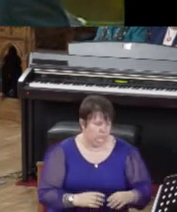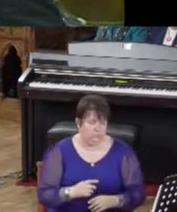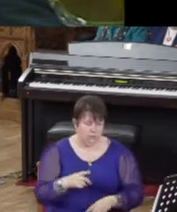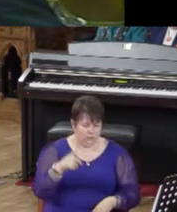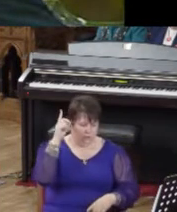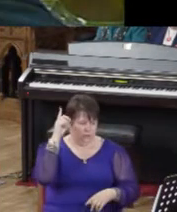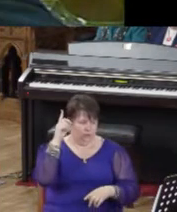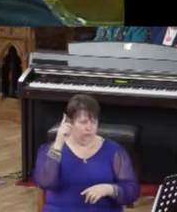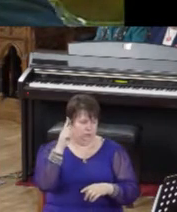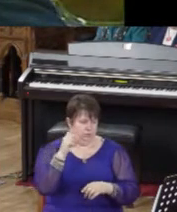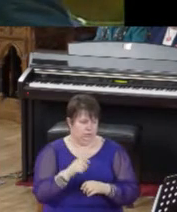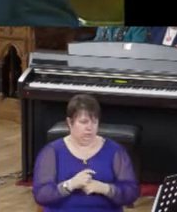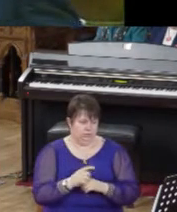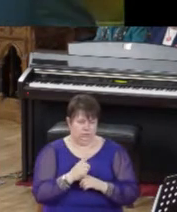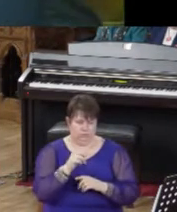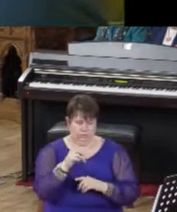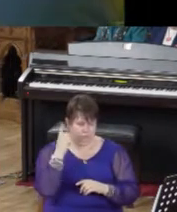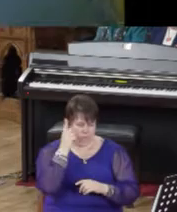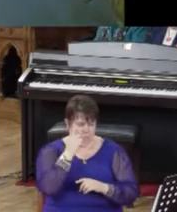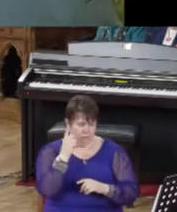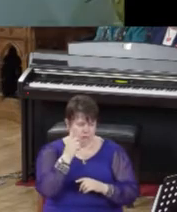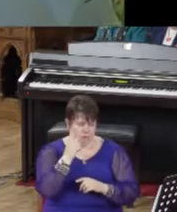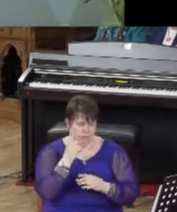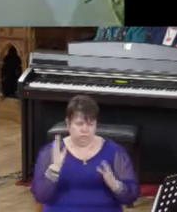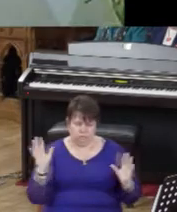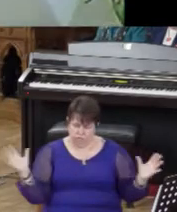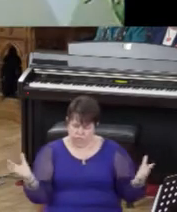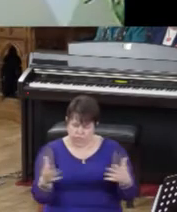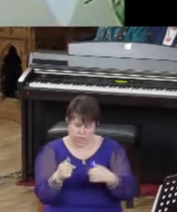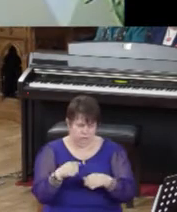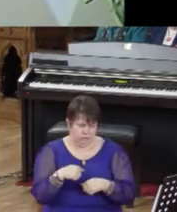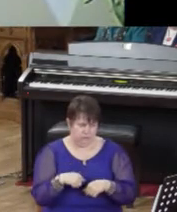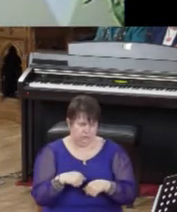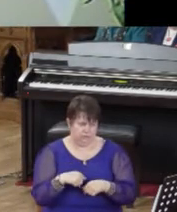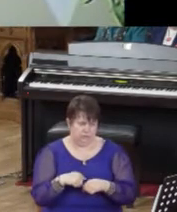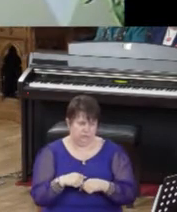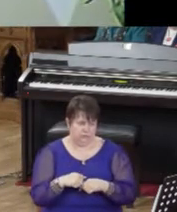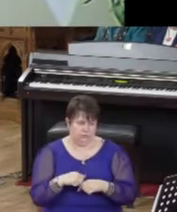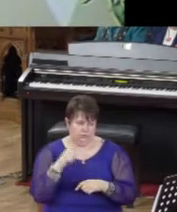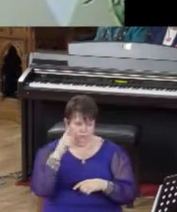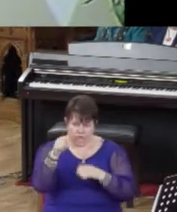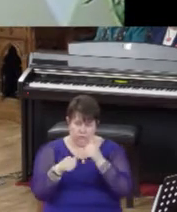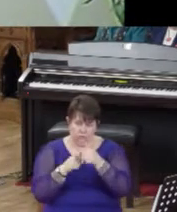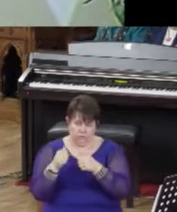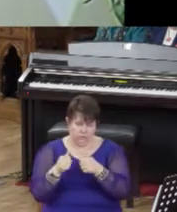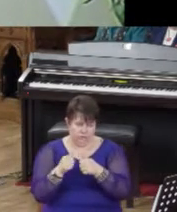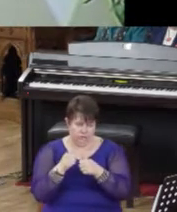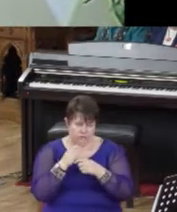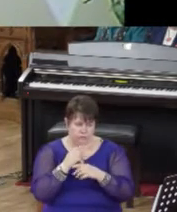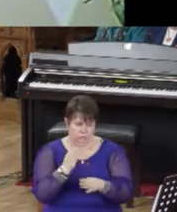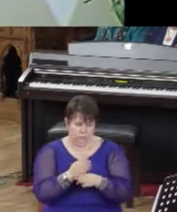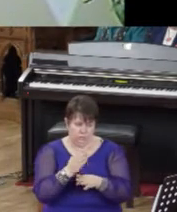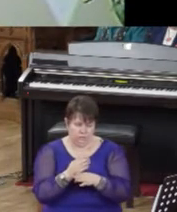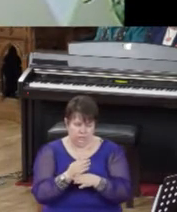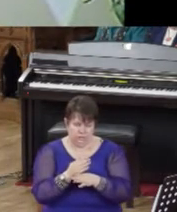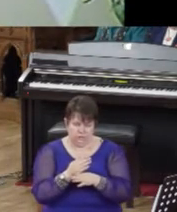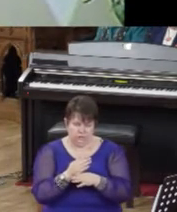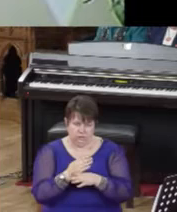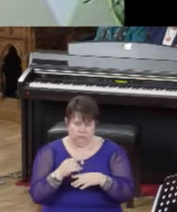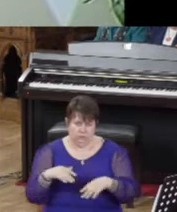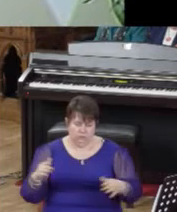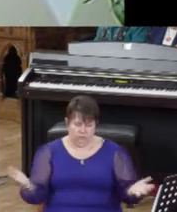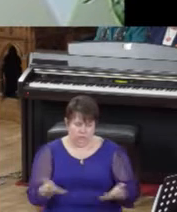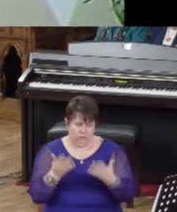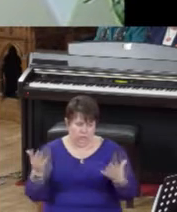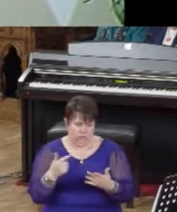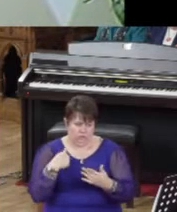Almighty God, your wonders surround us, and your glorious works inspire